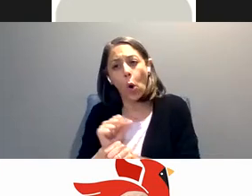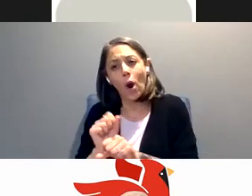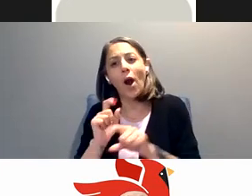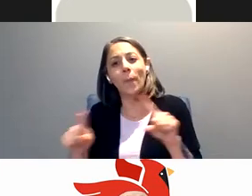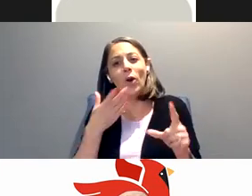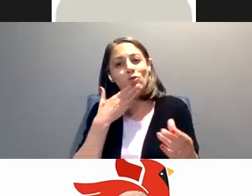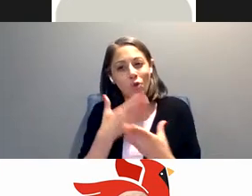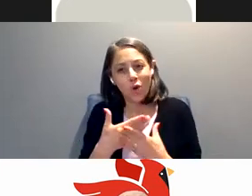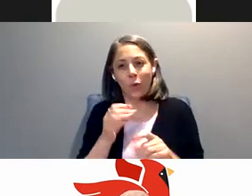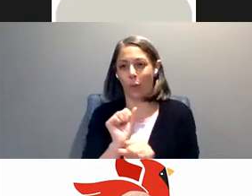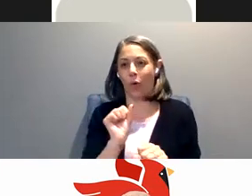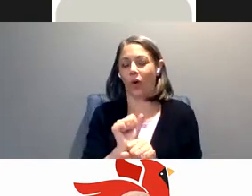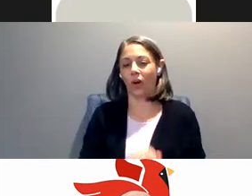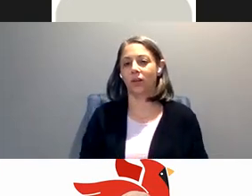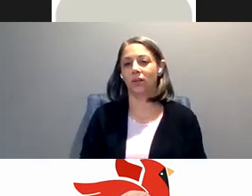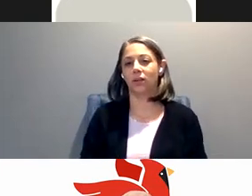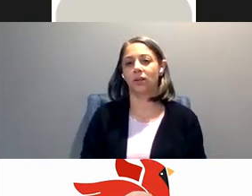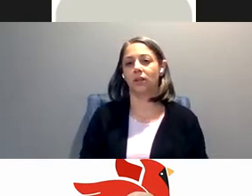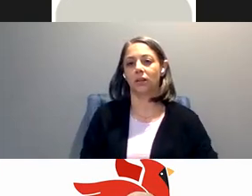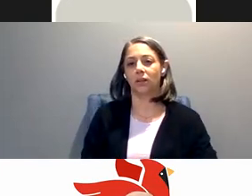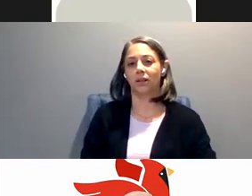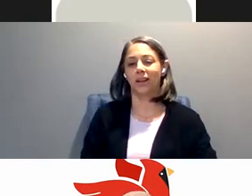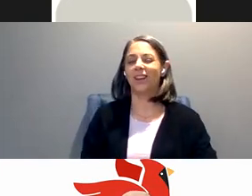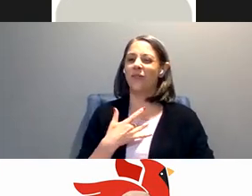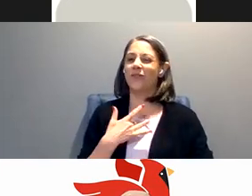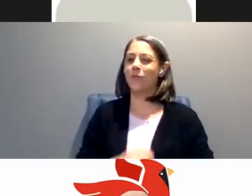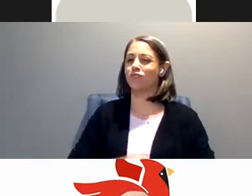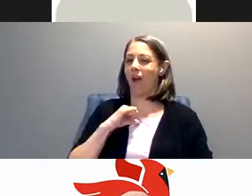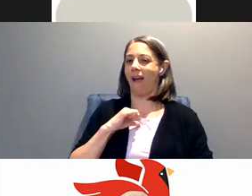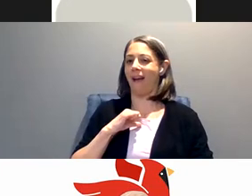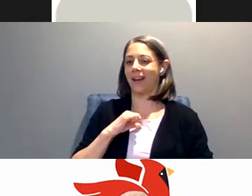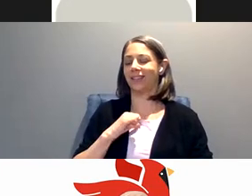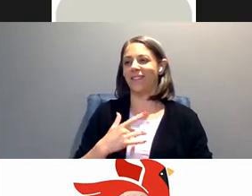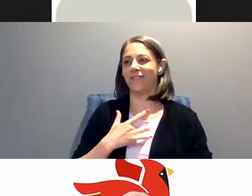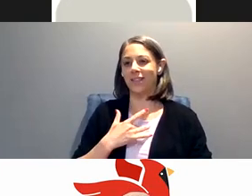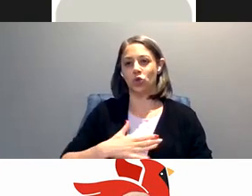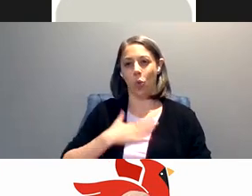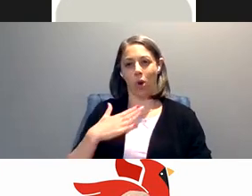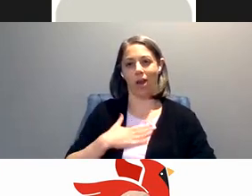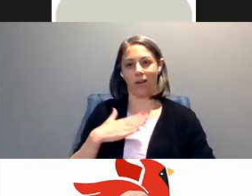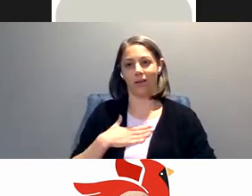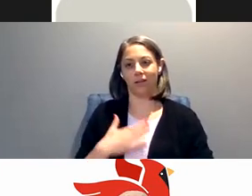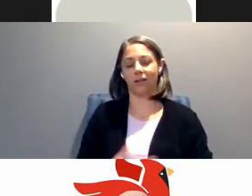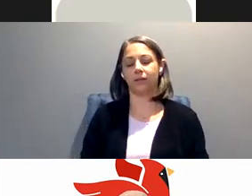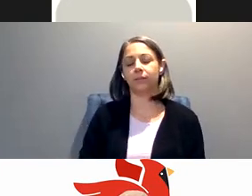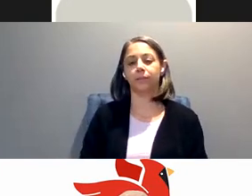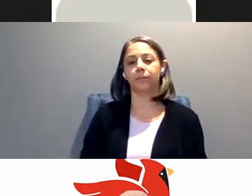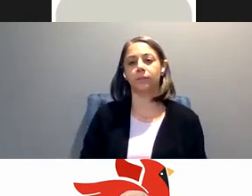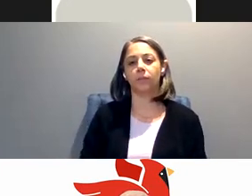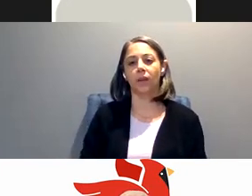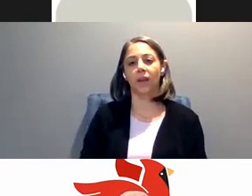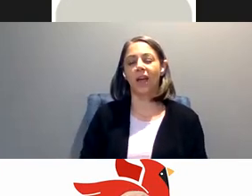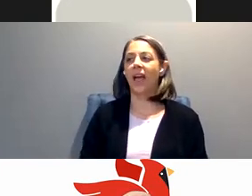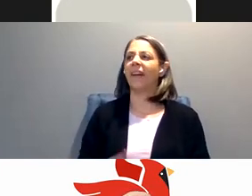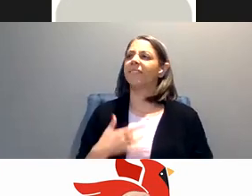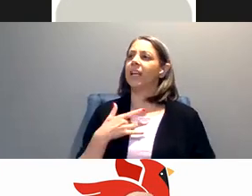work. And you have a pride in that. You have a joy in that. And I think that work-life